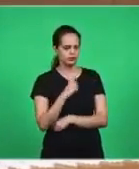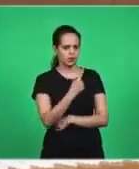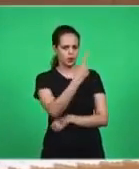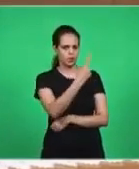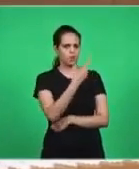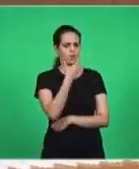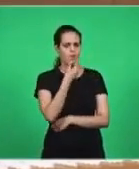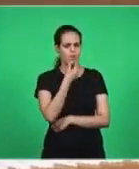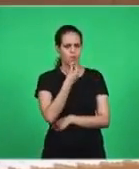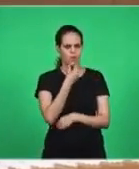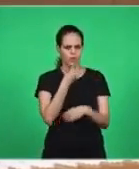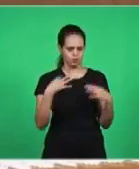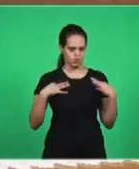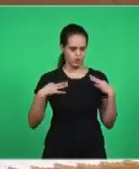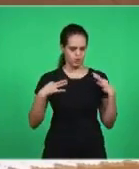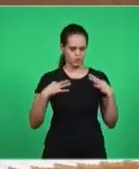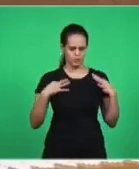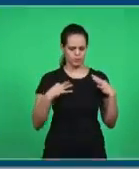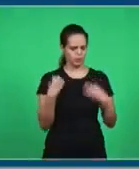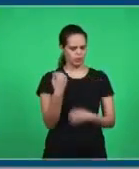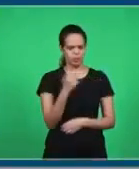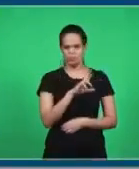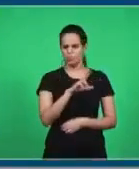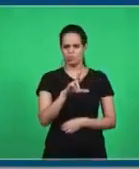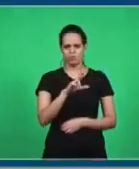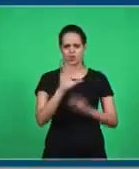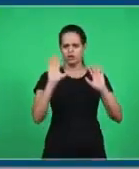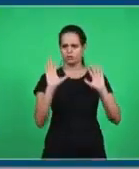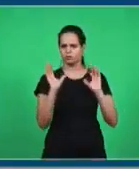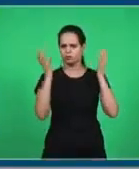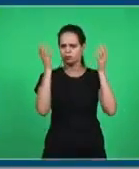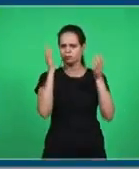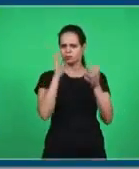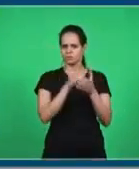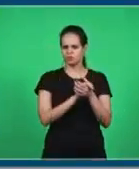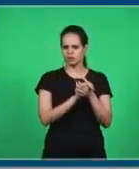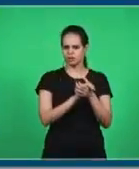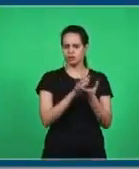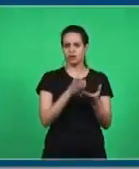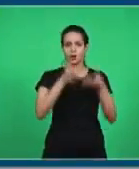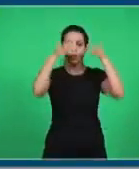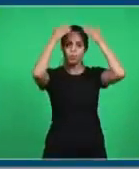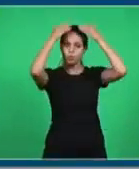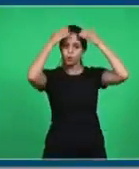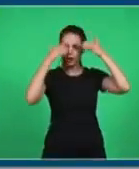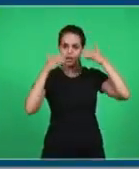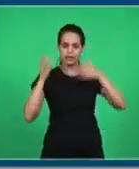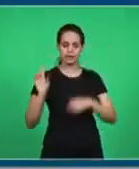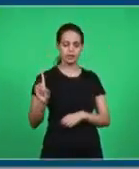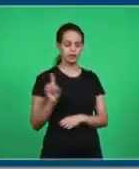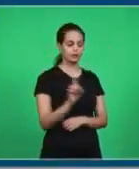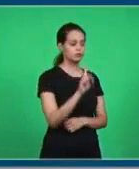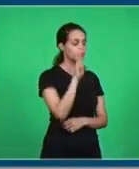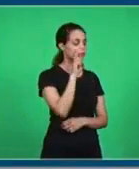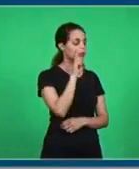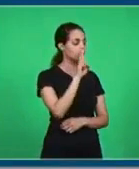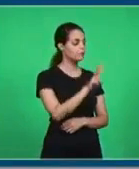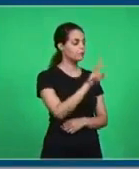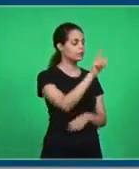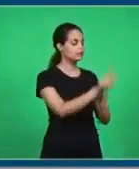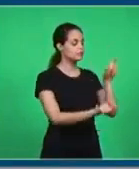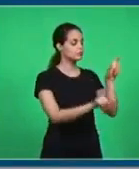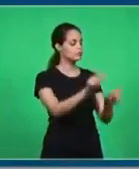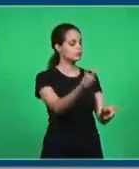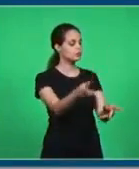not worn with a wedding garment. So the order was to, so here's the text, the king,